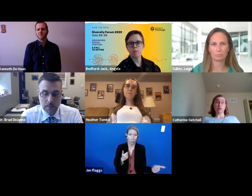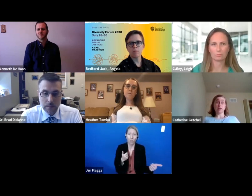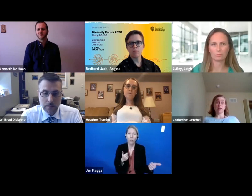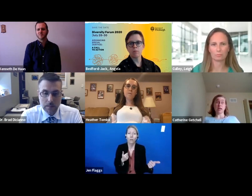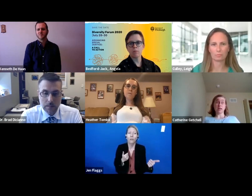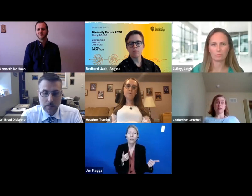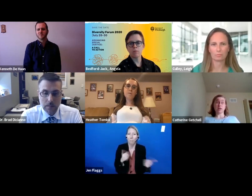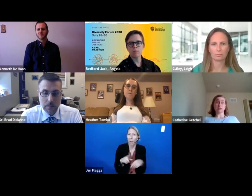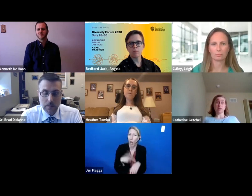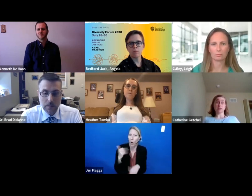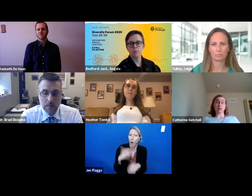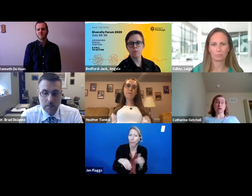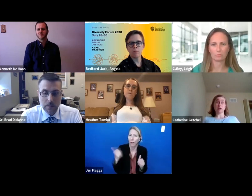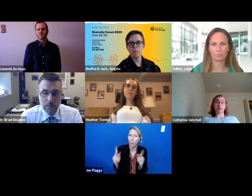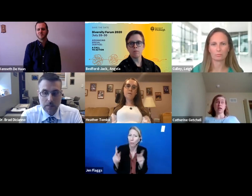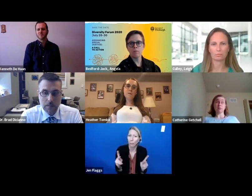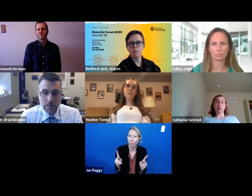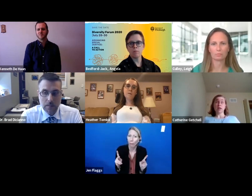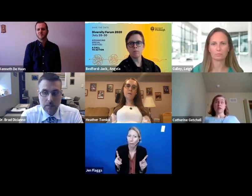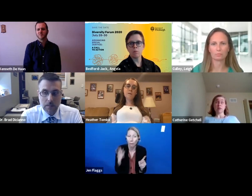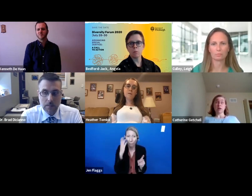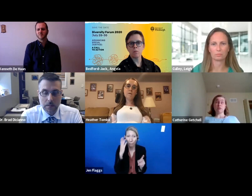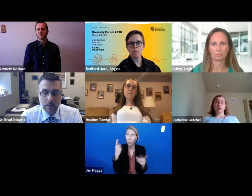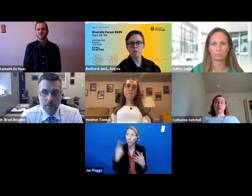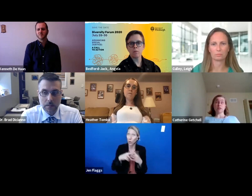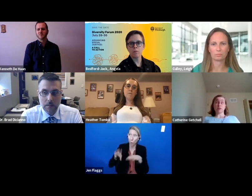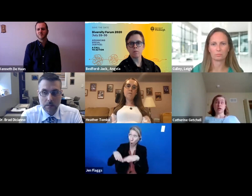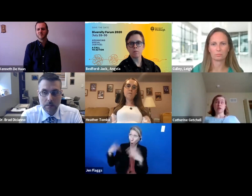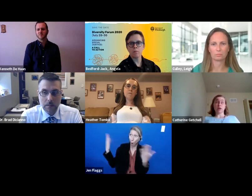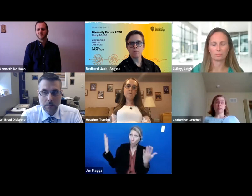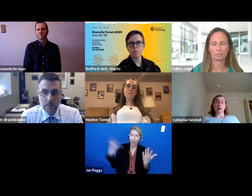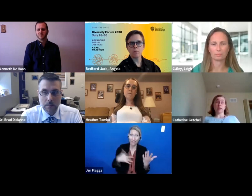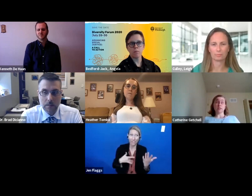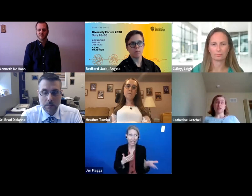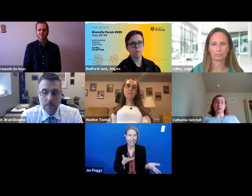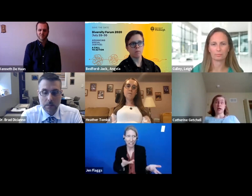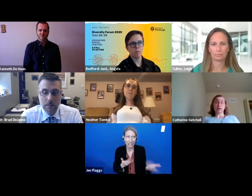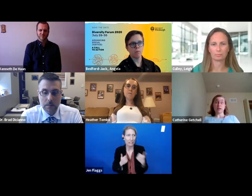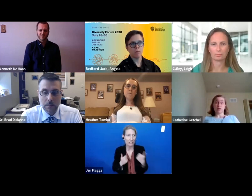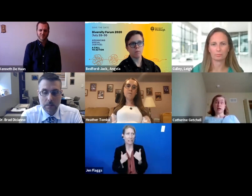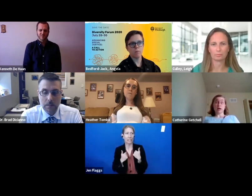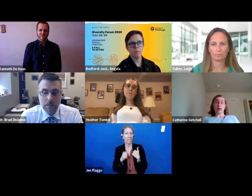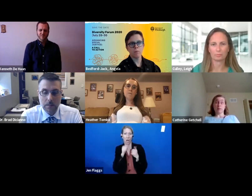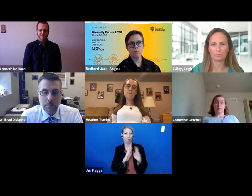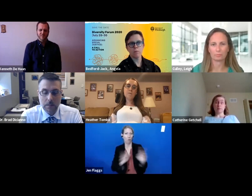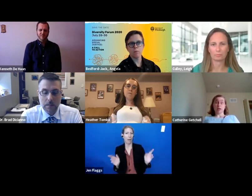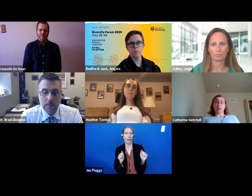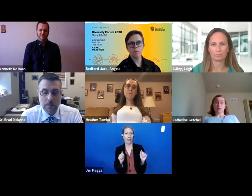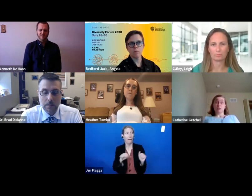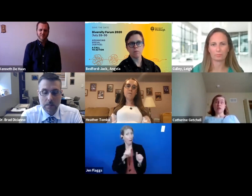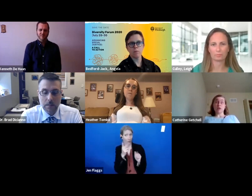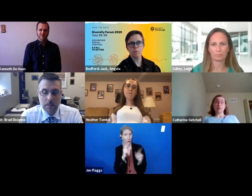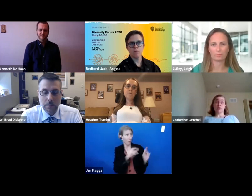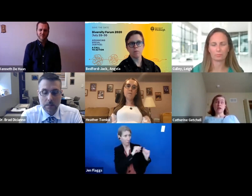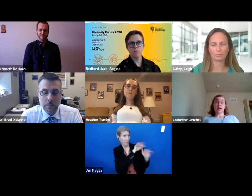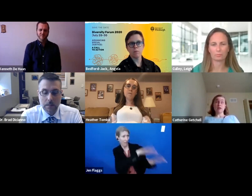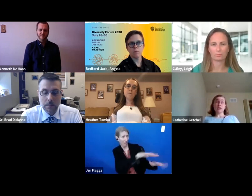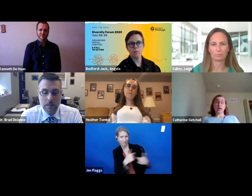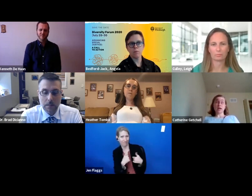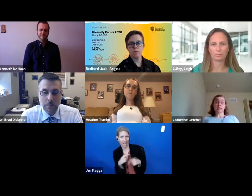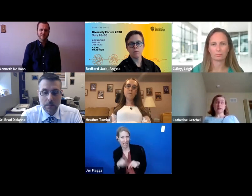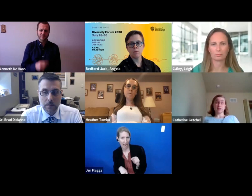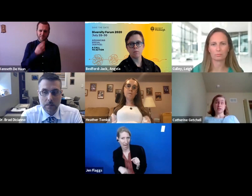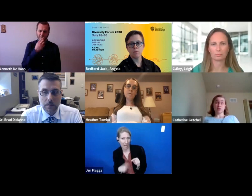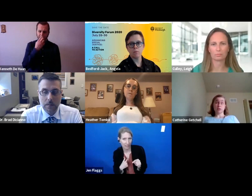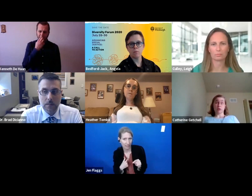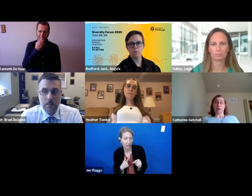vulnerable to COVID. And even as we start to open up, they may feel as though they're not quite ready to do that. With the